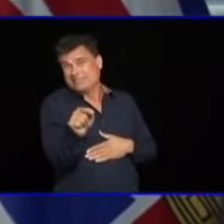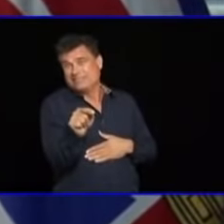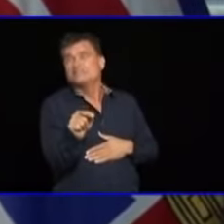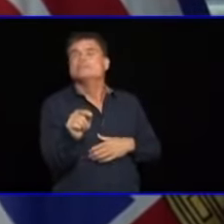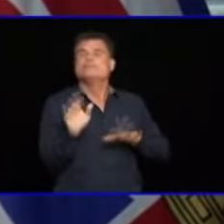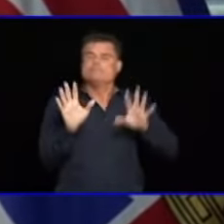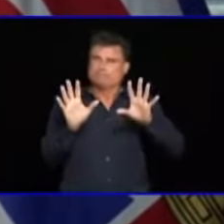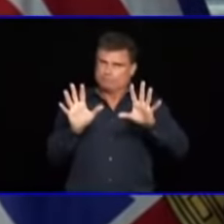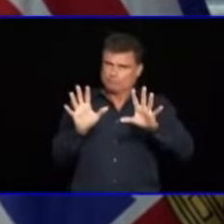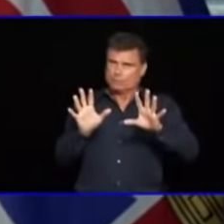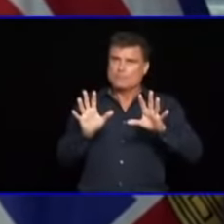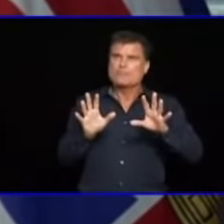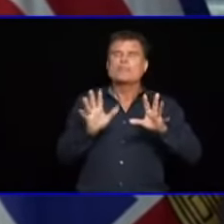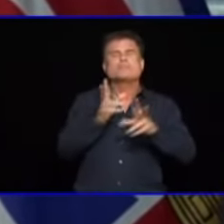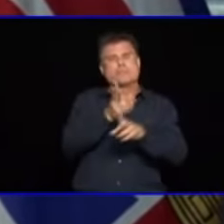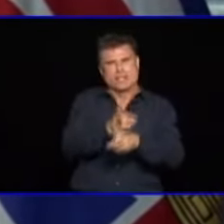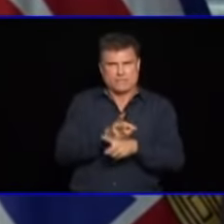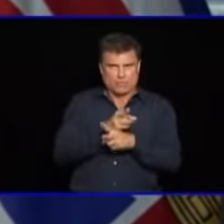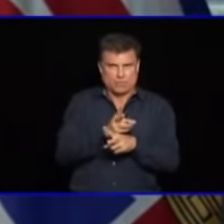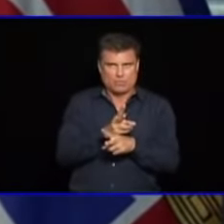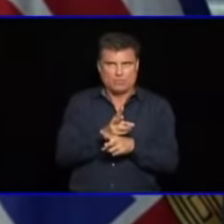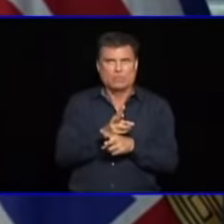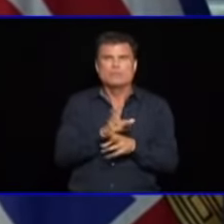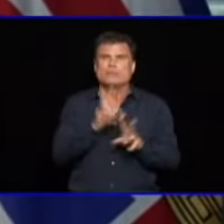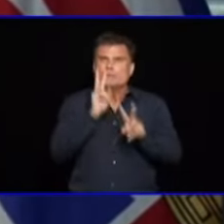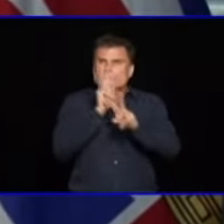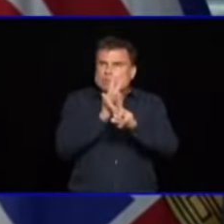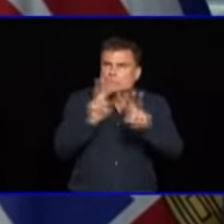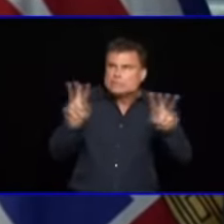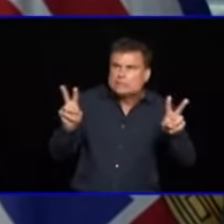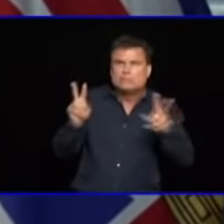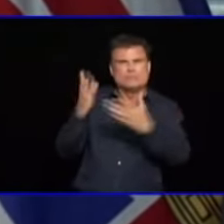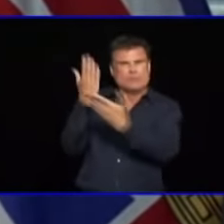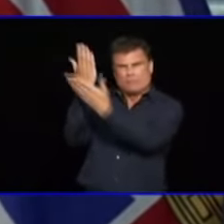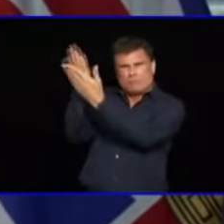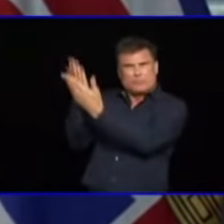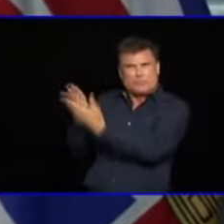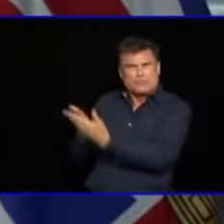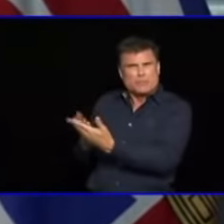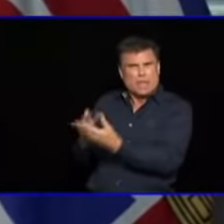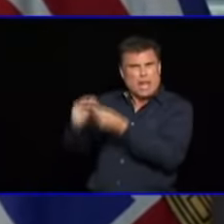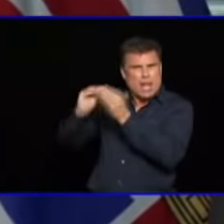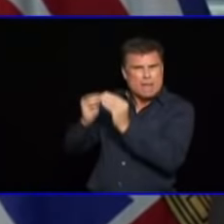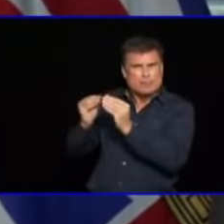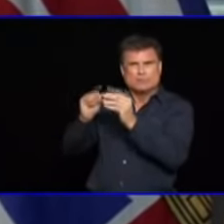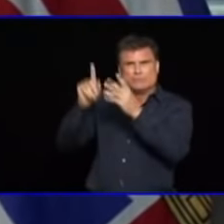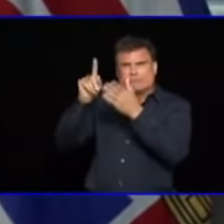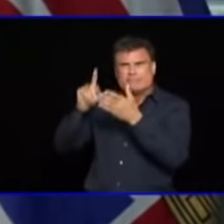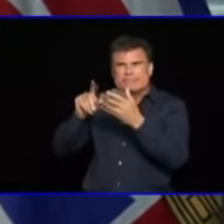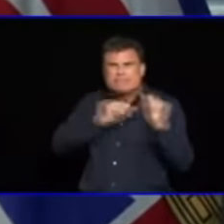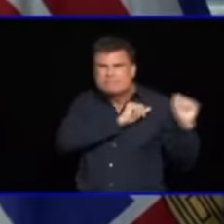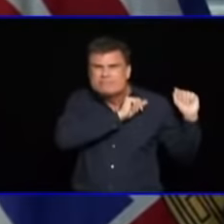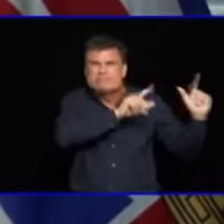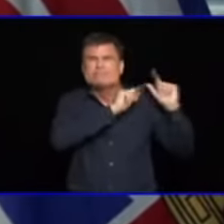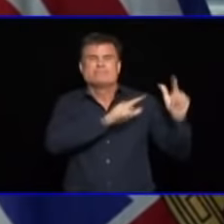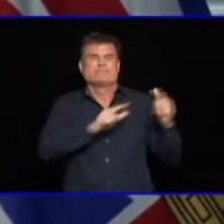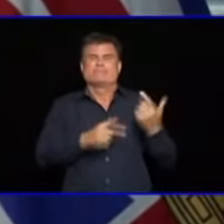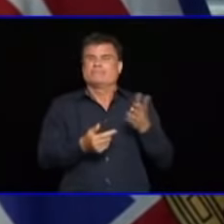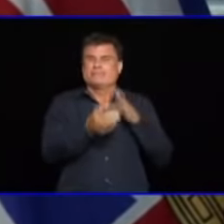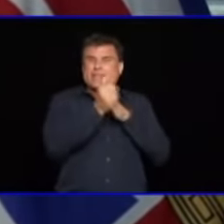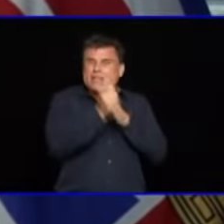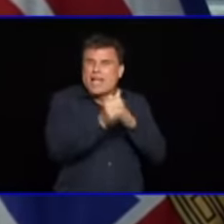the things in front of us in this fall, all of the things involved in front of us, that we need to stop the